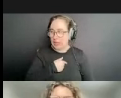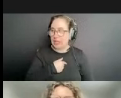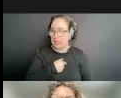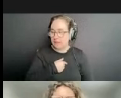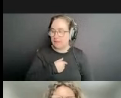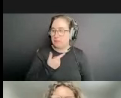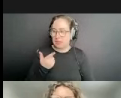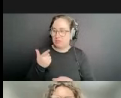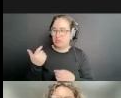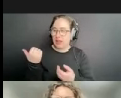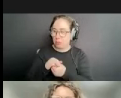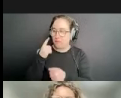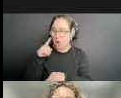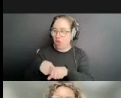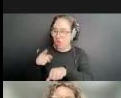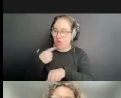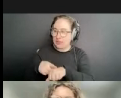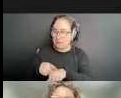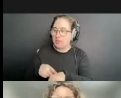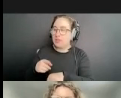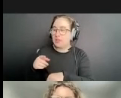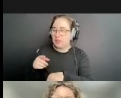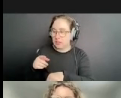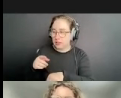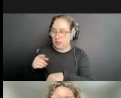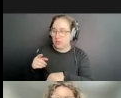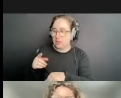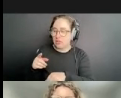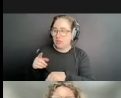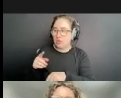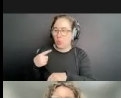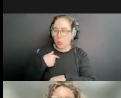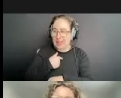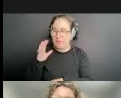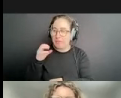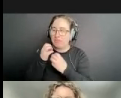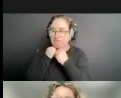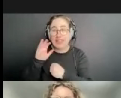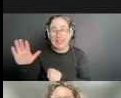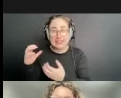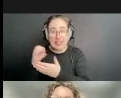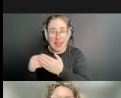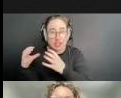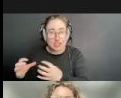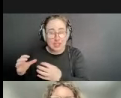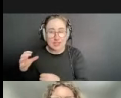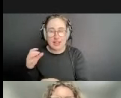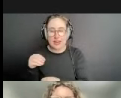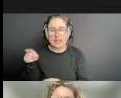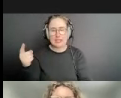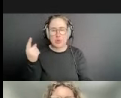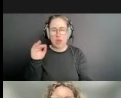collaborating for a long time, and he has been holding on to not only his collection, and he's one of